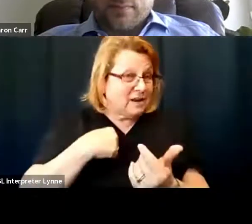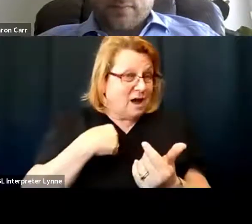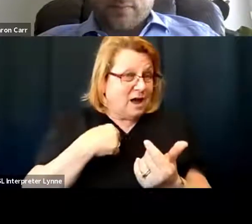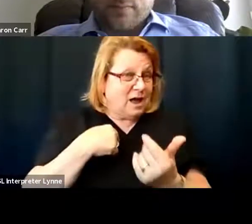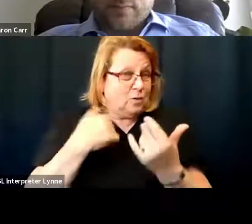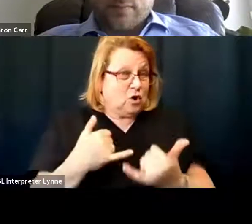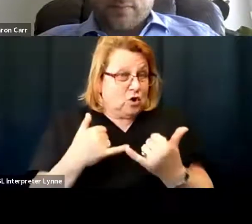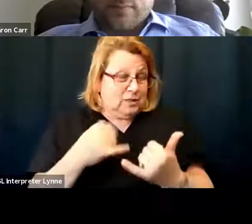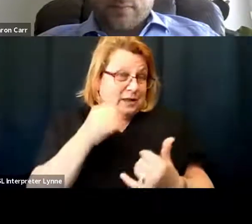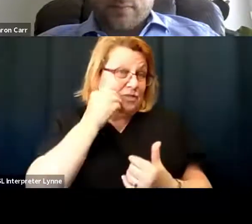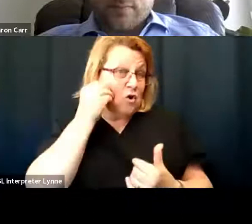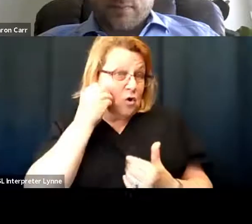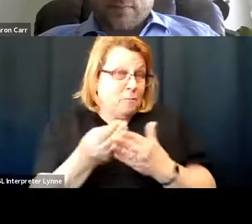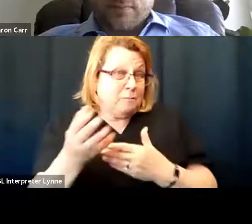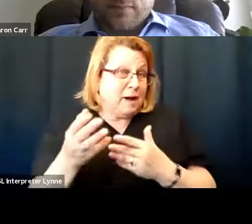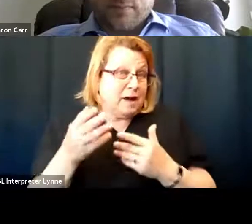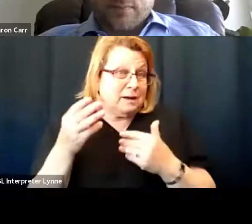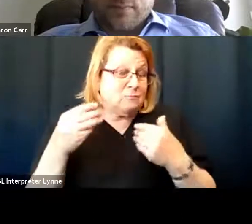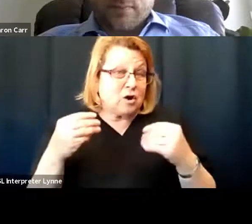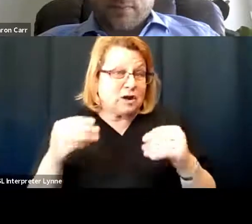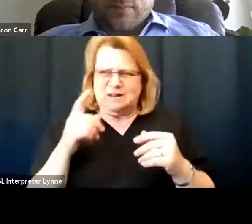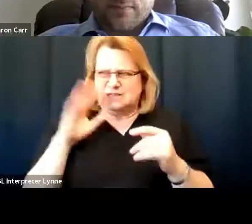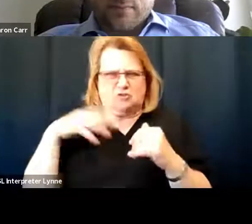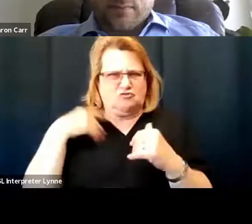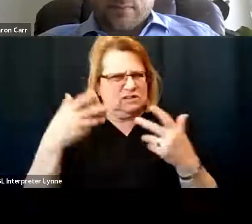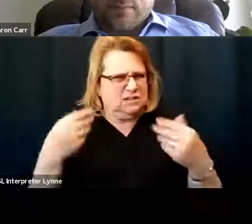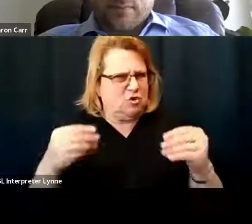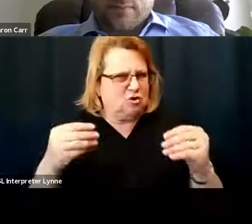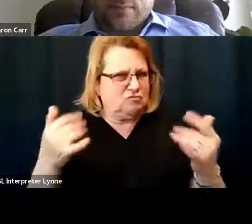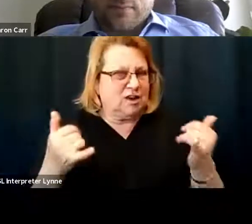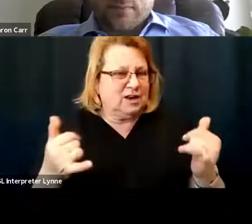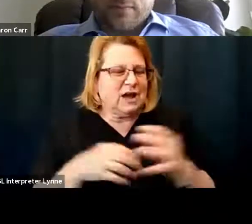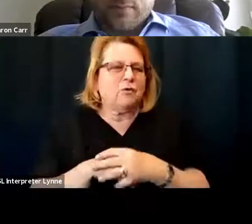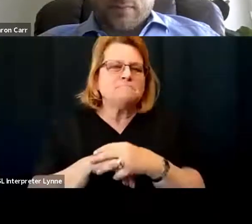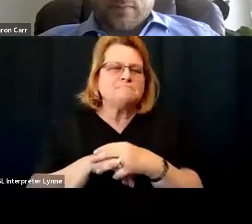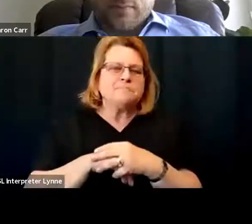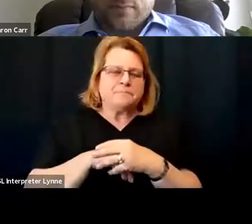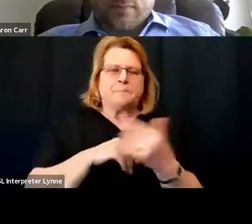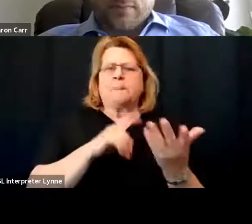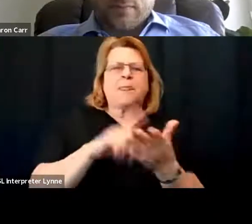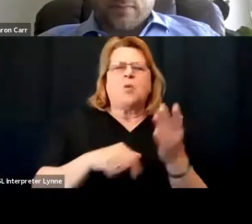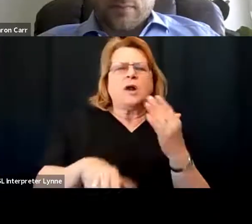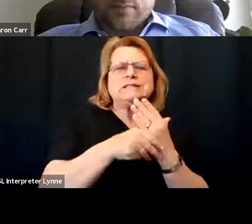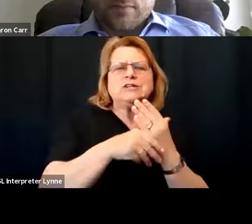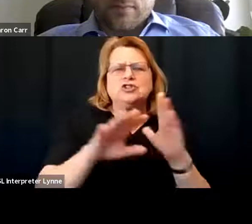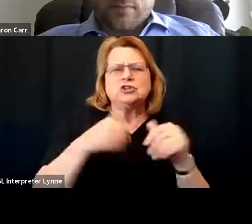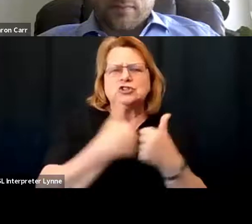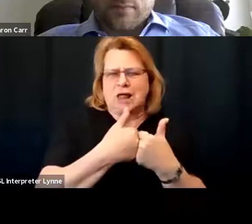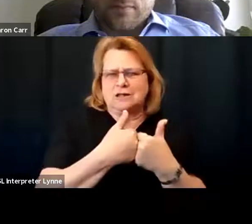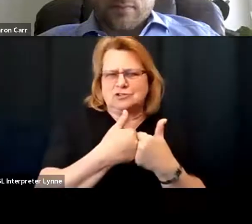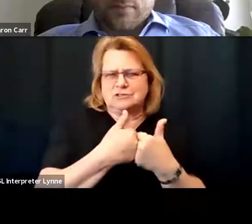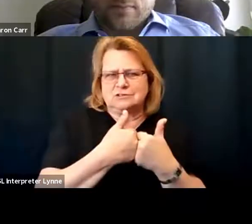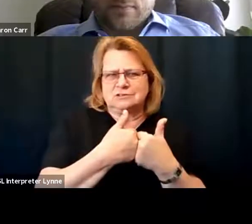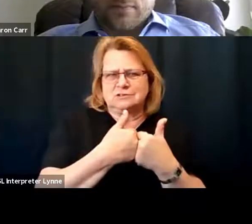home buying market, and it's, you know, it's a crazy market out there, right? And so what additional challenges does that pose in